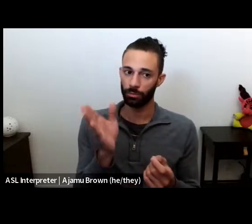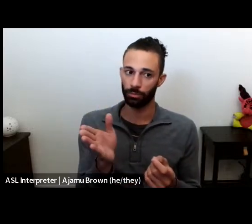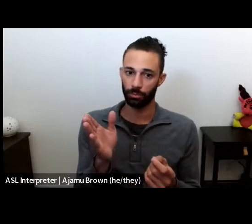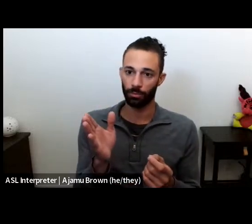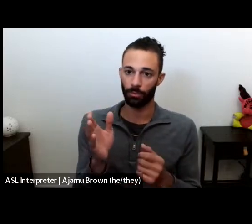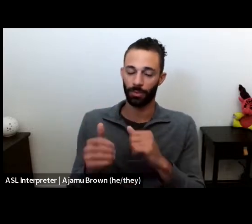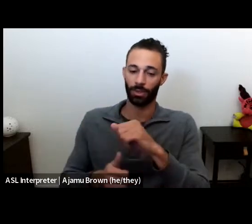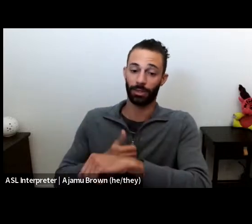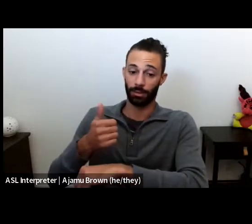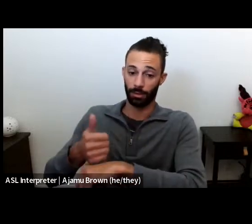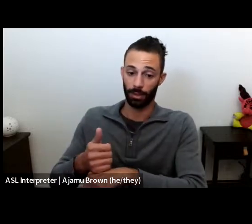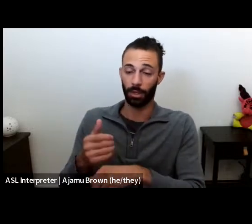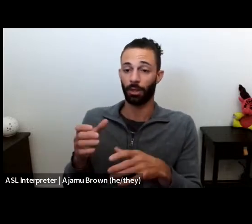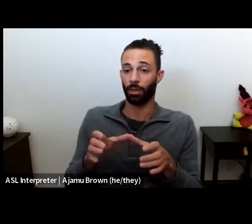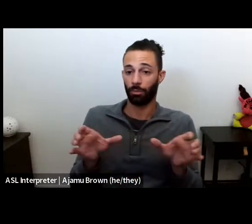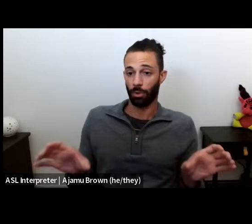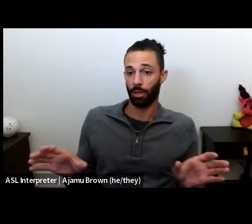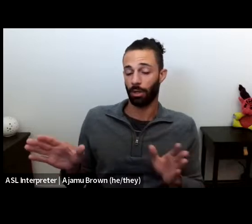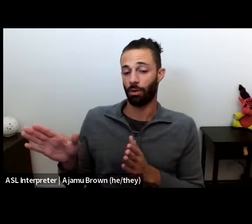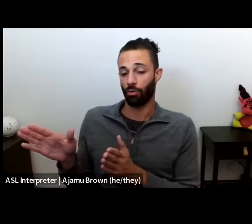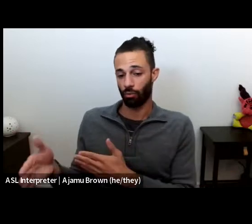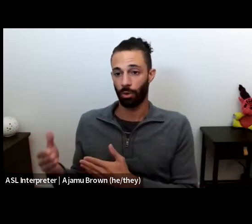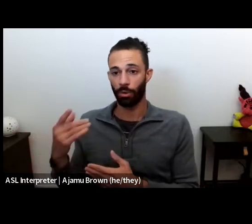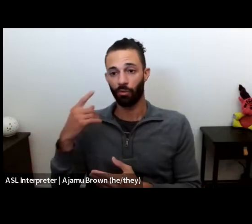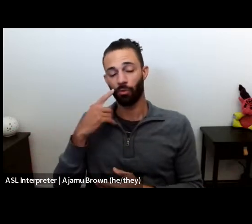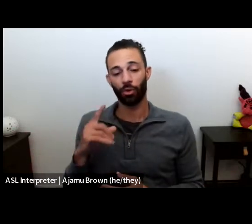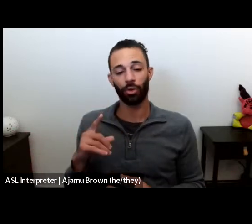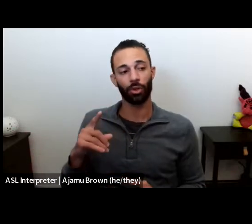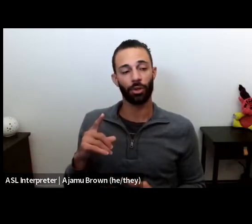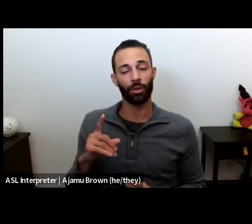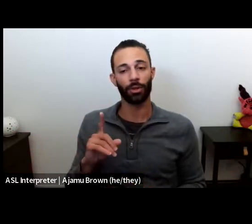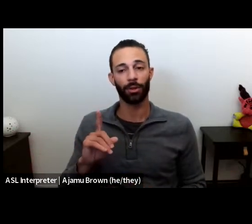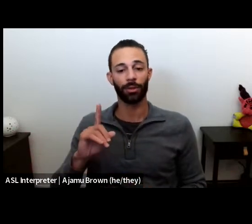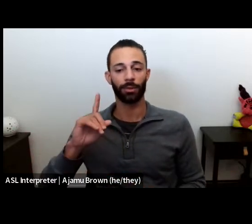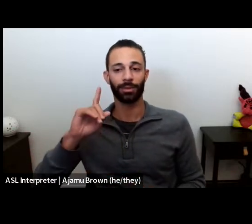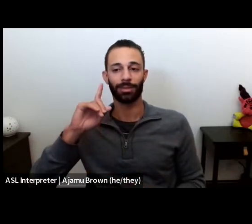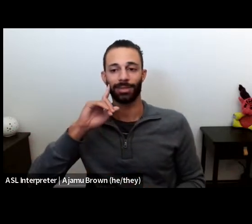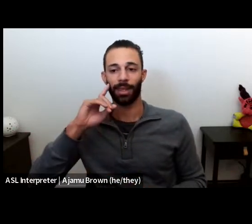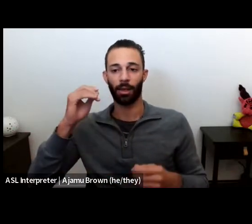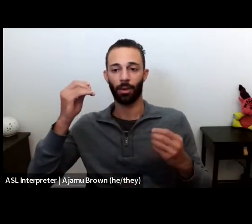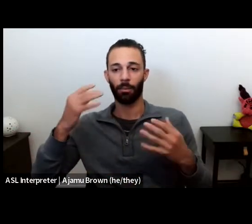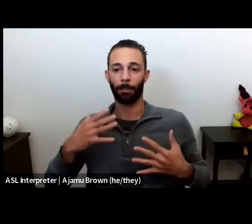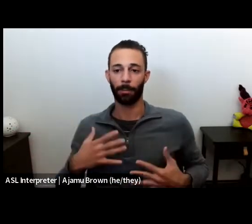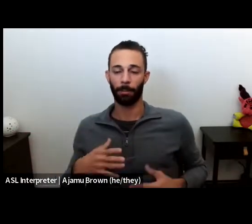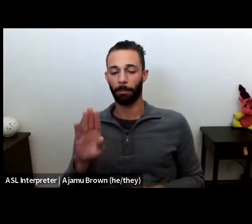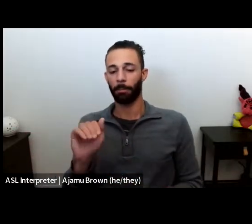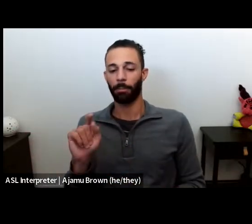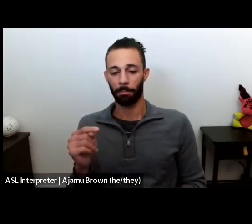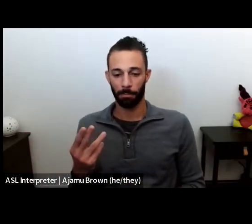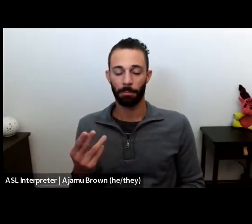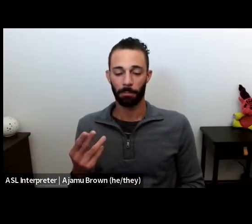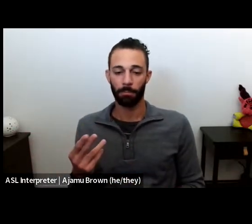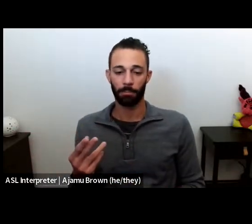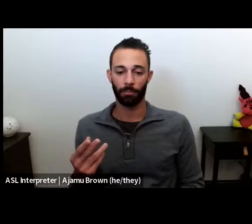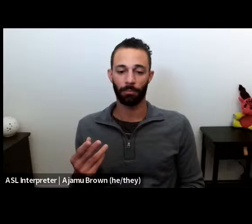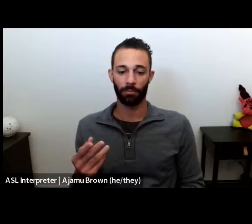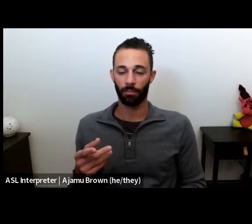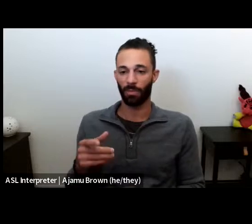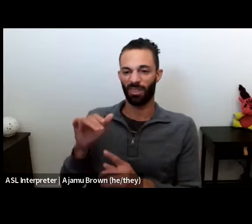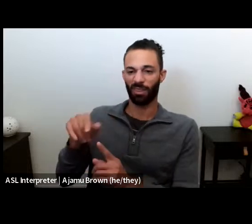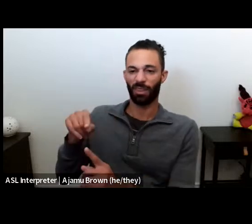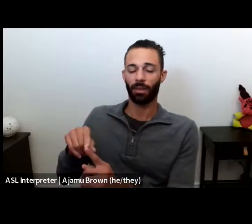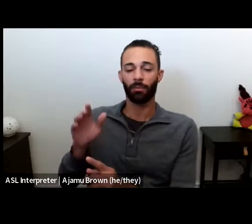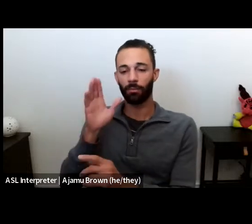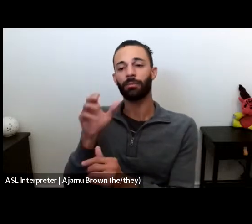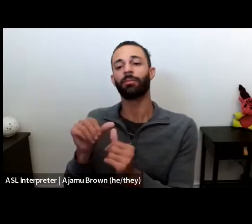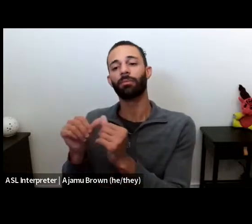breakout room for the sound bath. And so we can keep that space open a little bit longer after the event